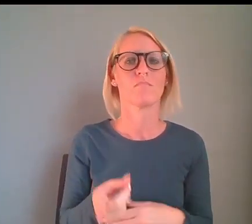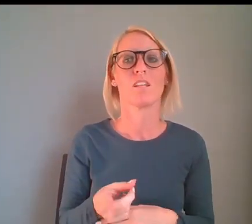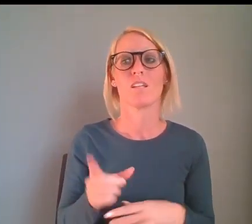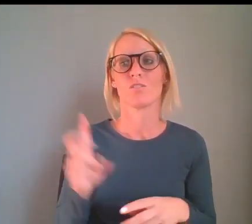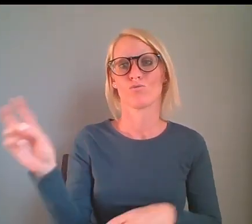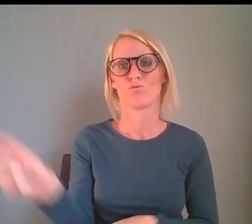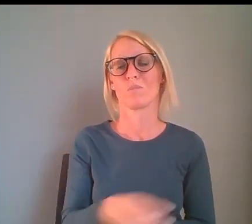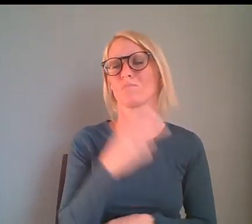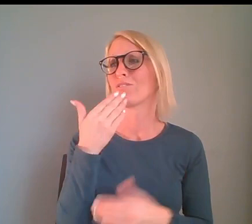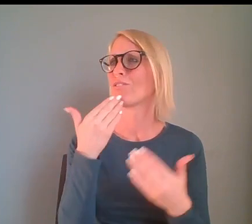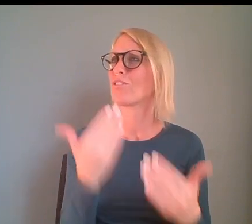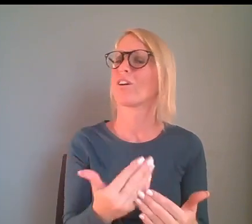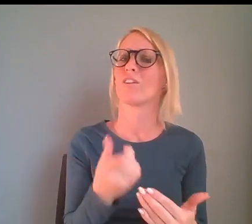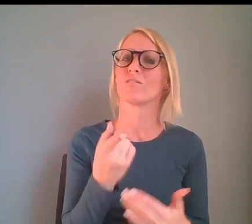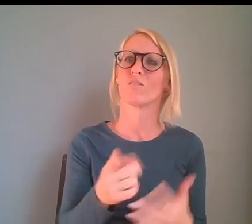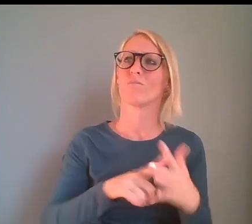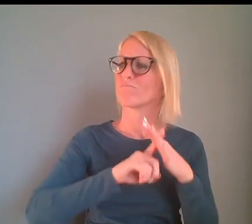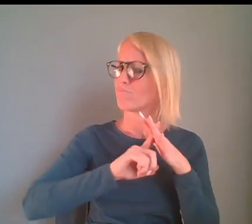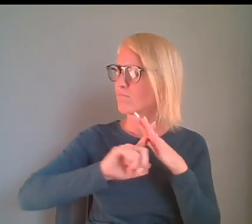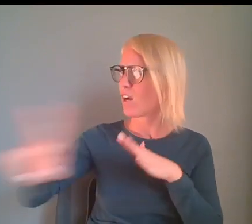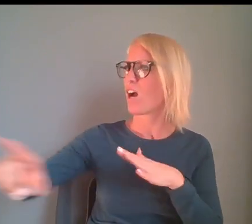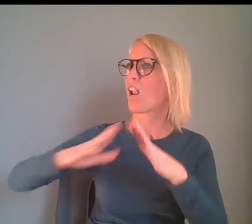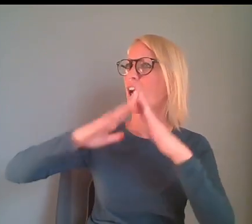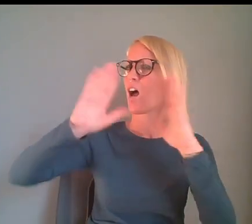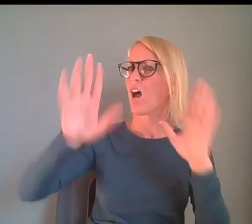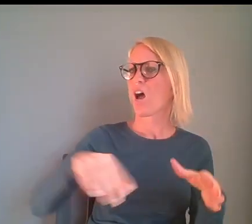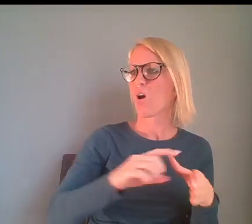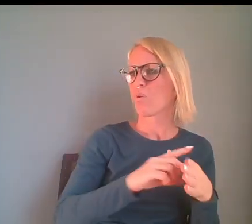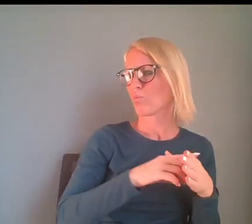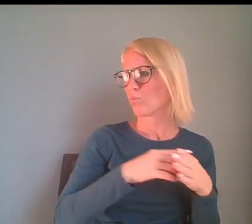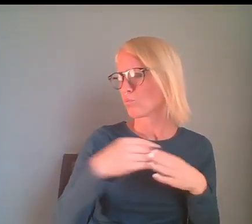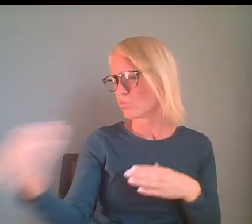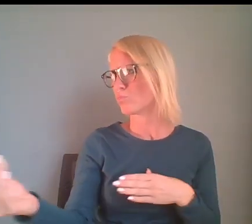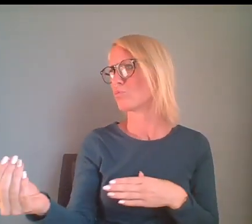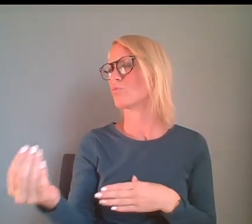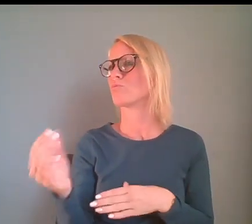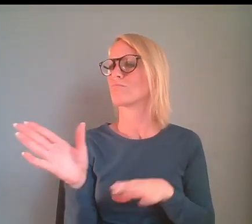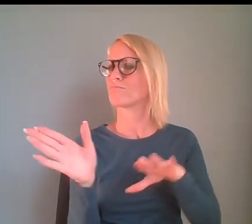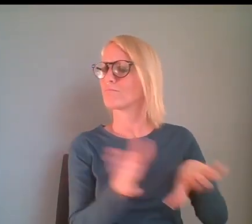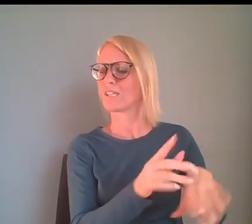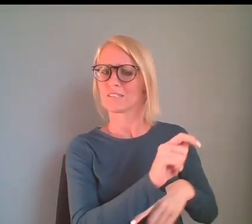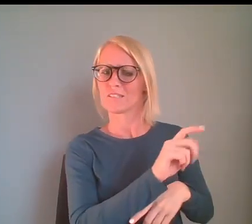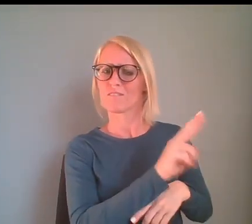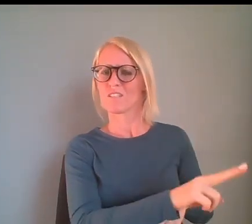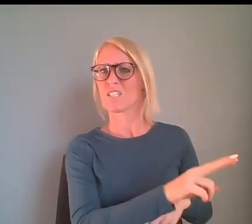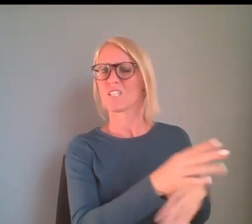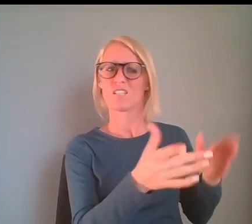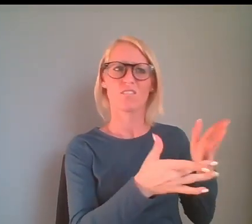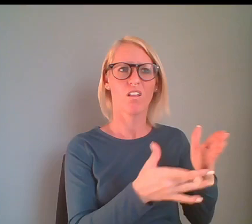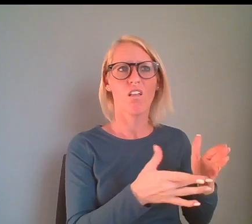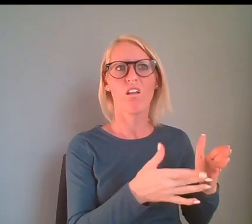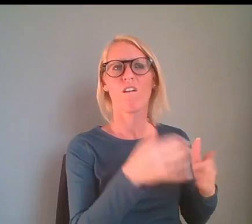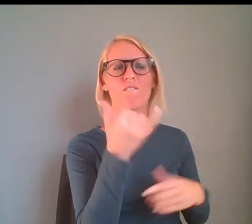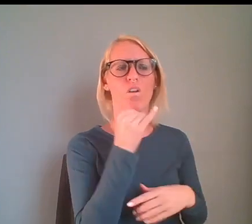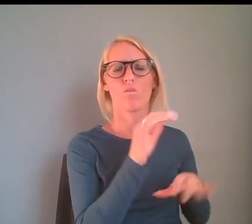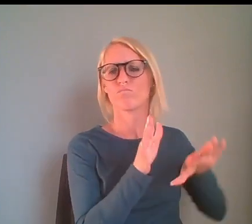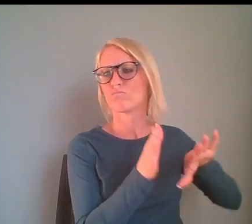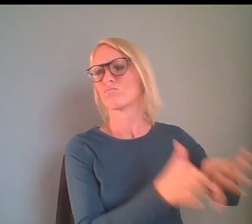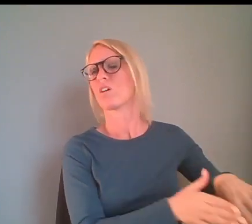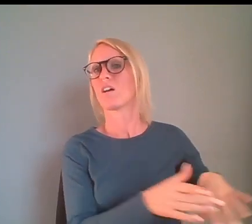you get out of your house and away from your TV and away from your phone, you start thinking about things